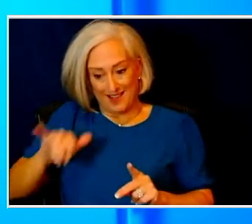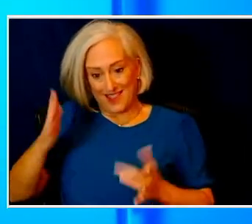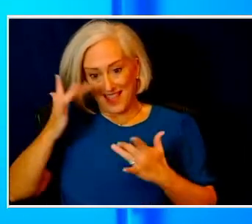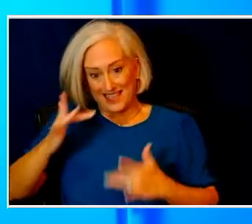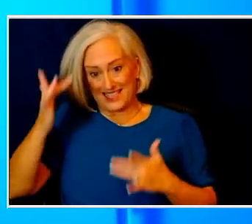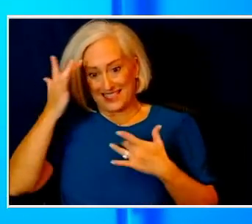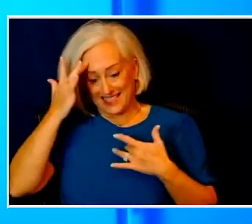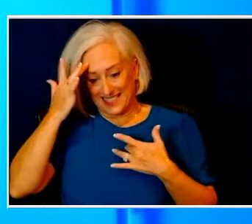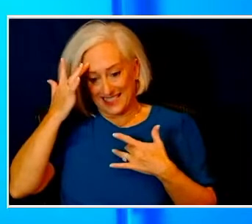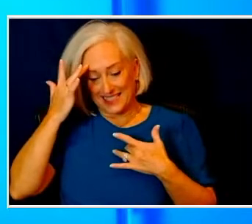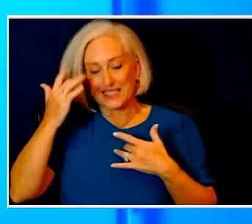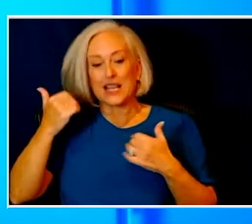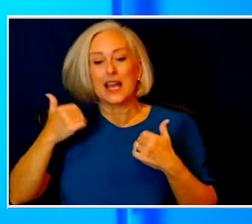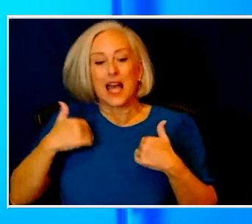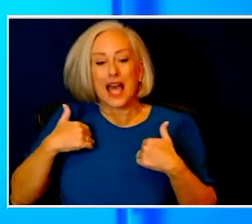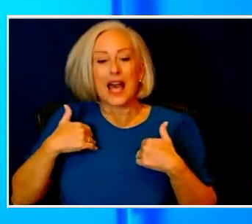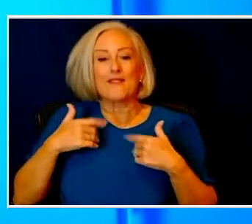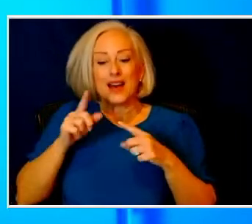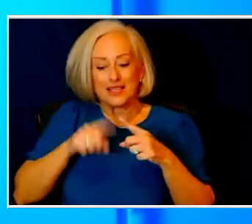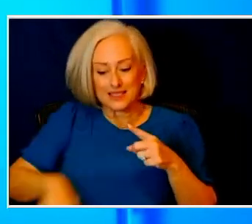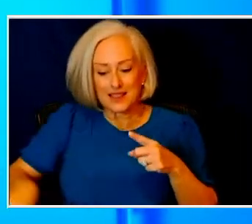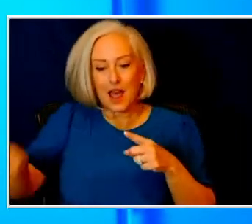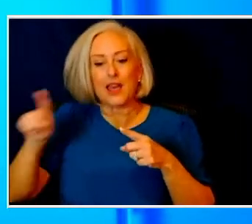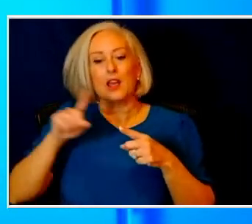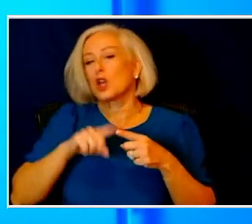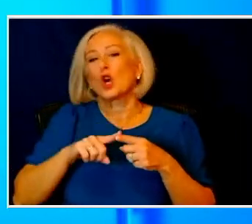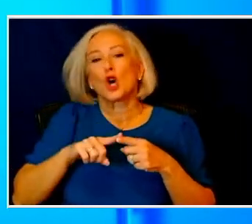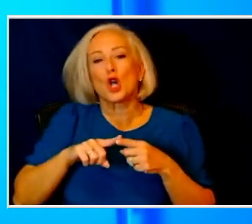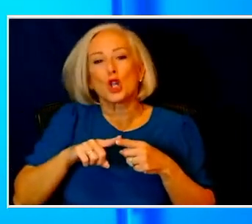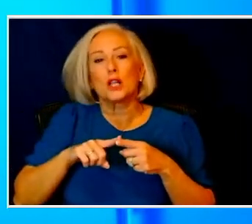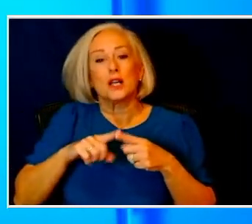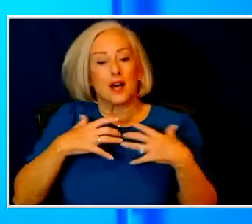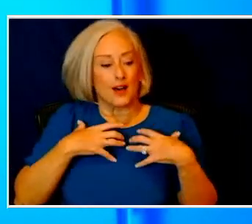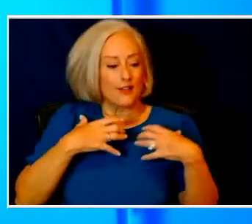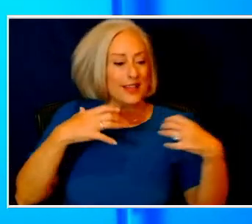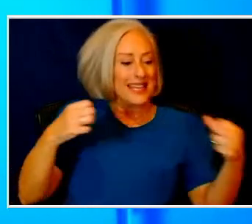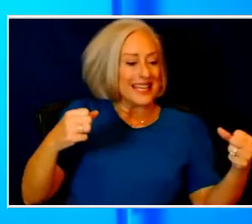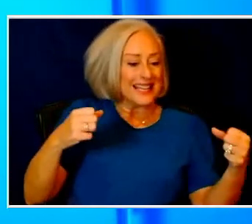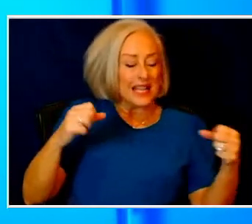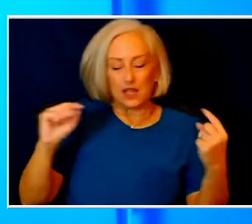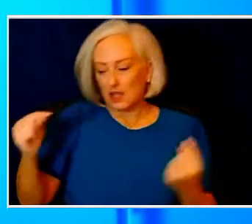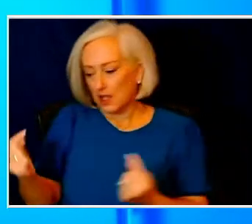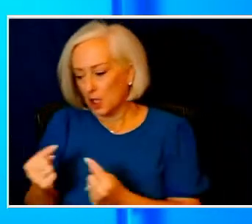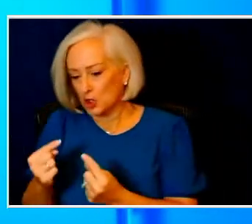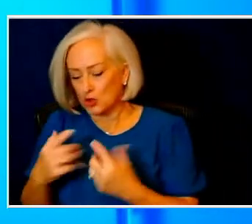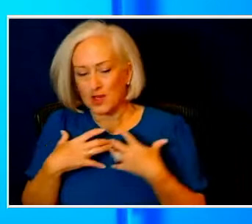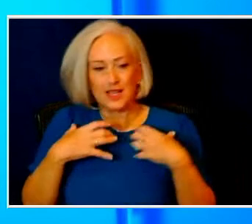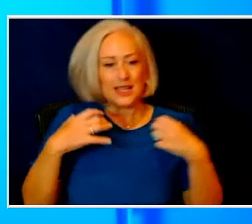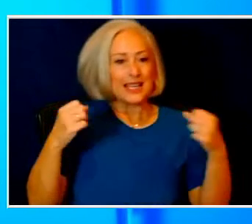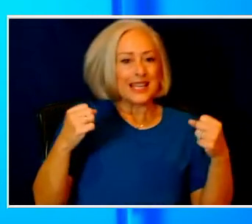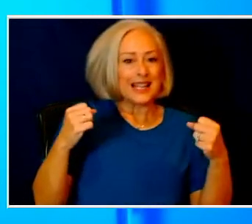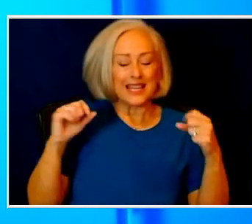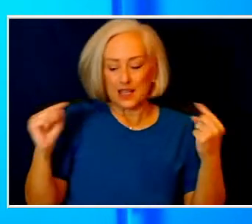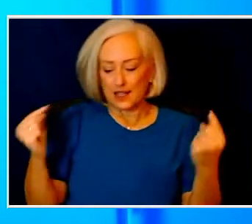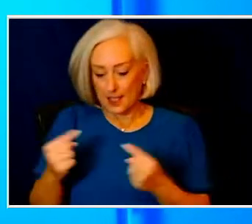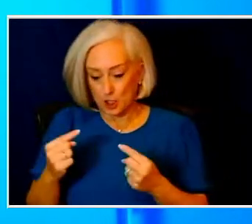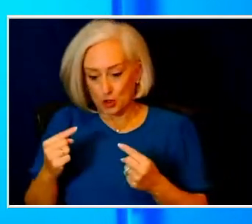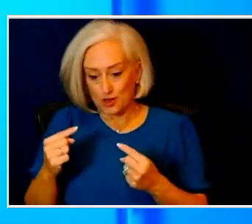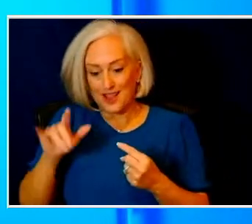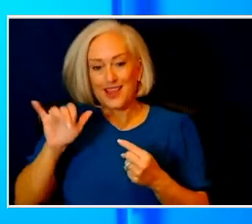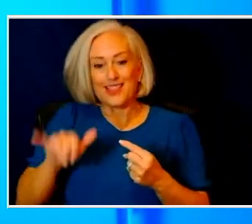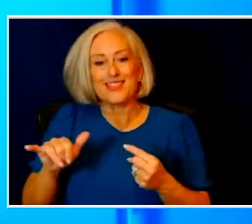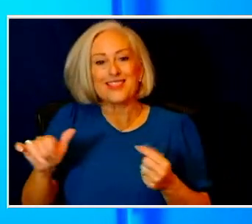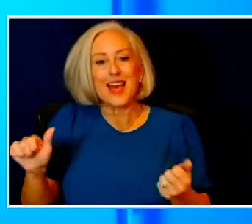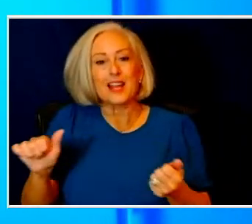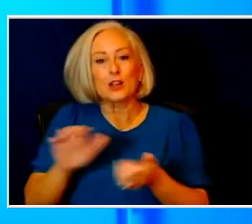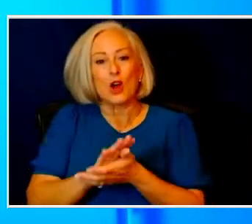and healing, and it leads to scar formation in the liver. And eventually, severe scarring of the liver is what we call cirrhosis